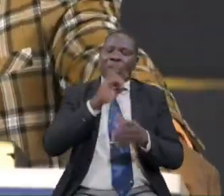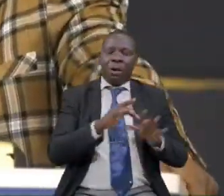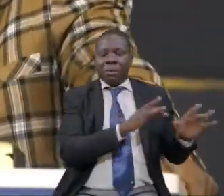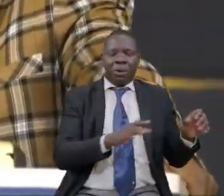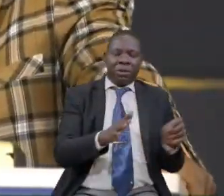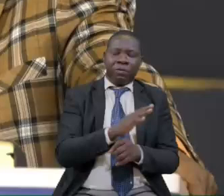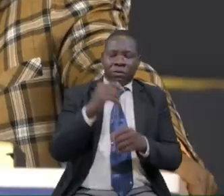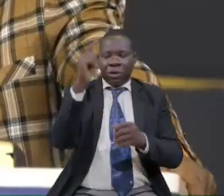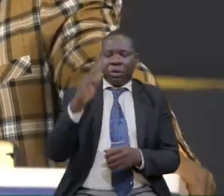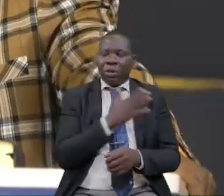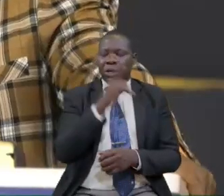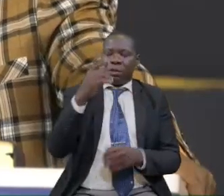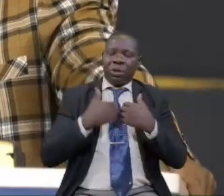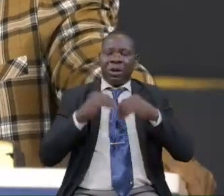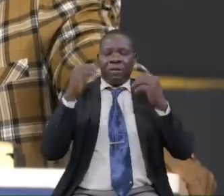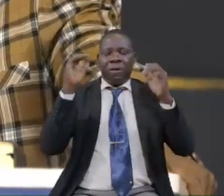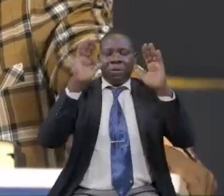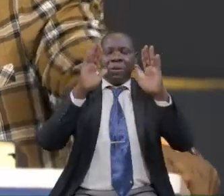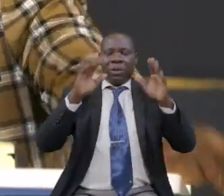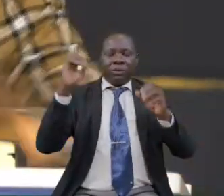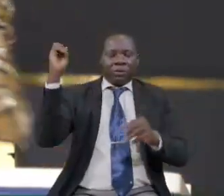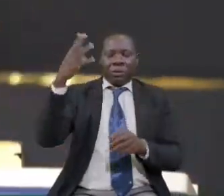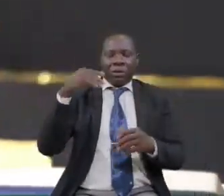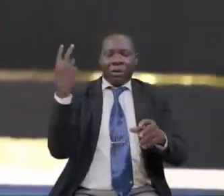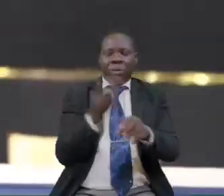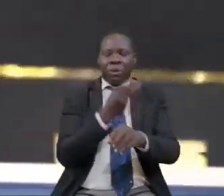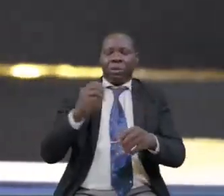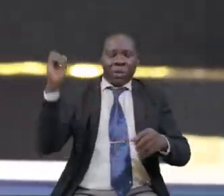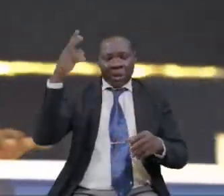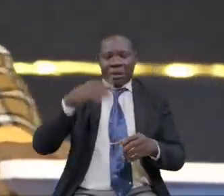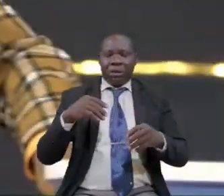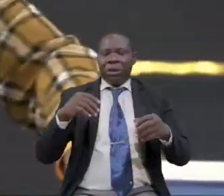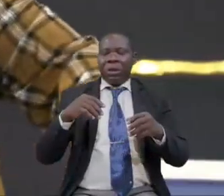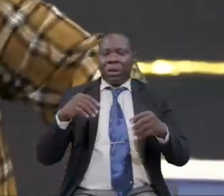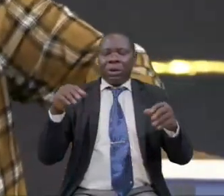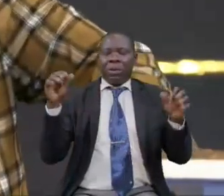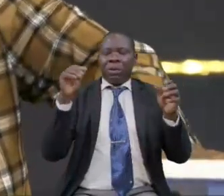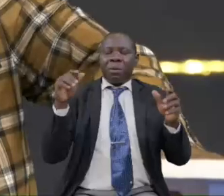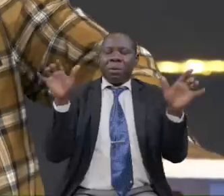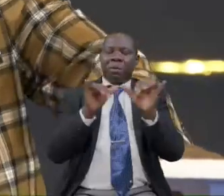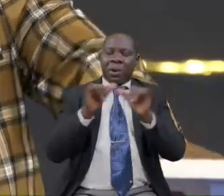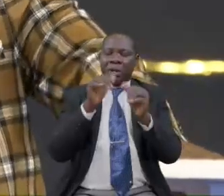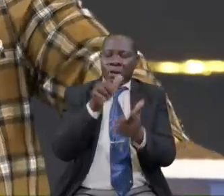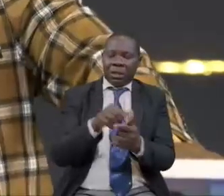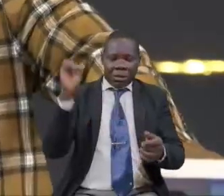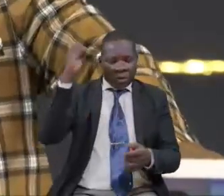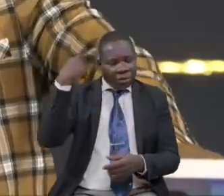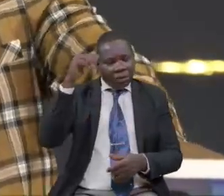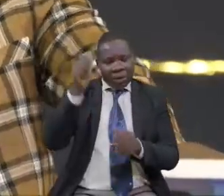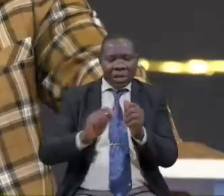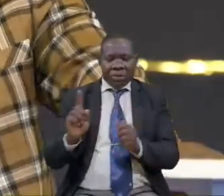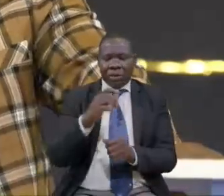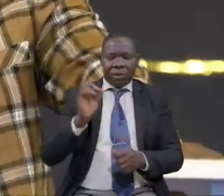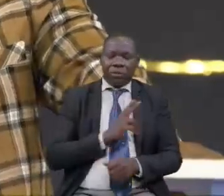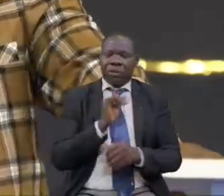marvelous grace, multiplied grace, matchless grace for every one of us. I pray, Lord, in your grace,